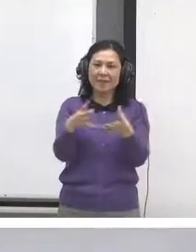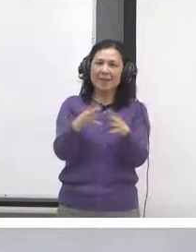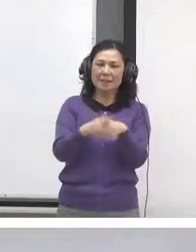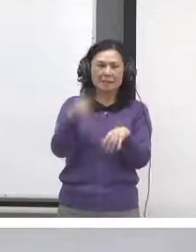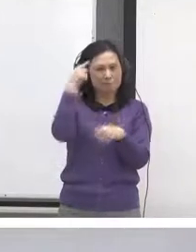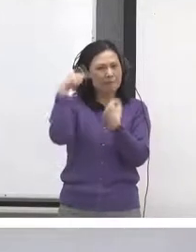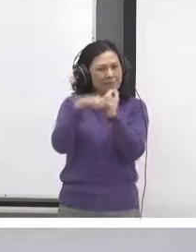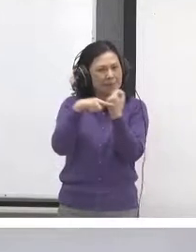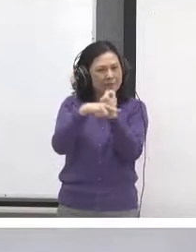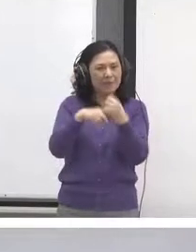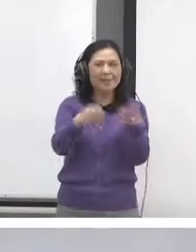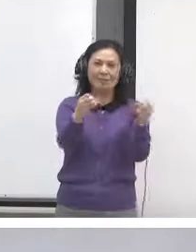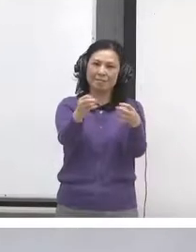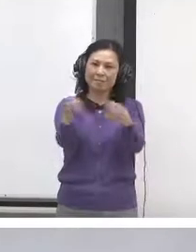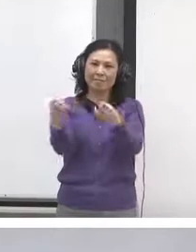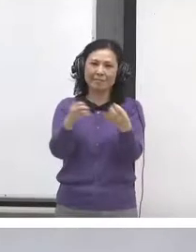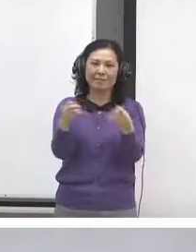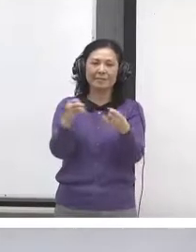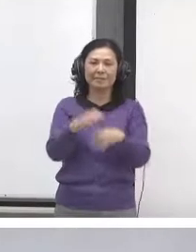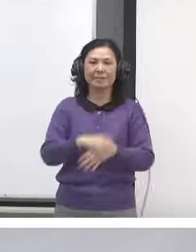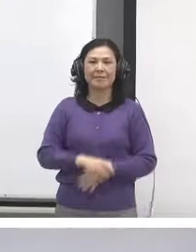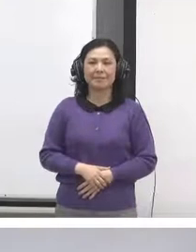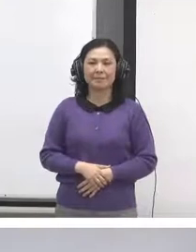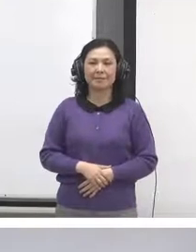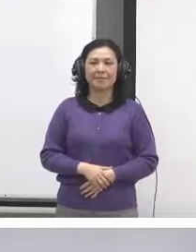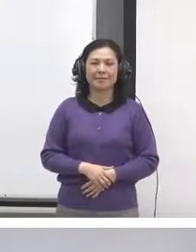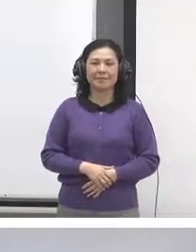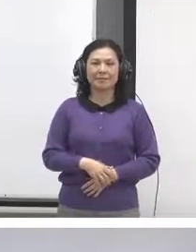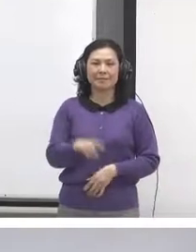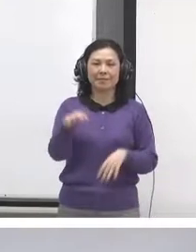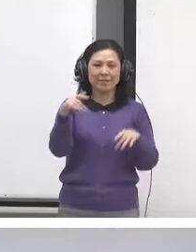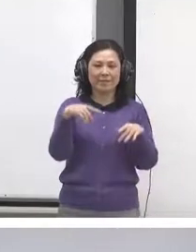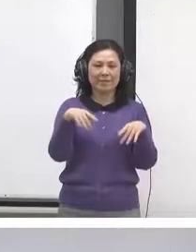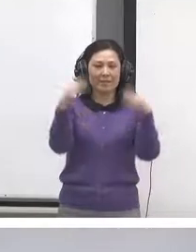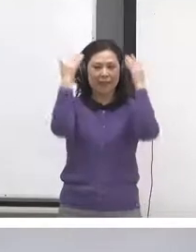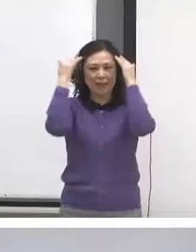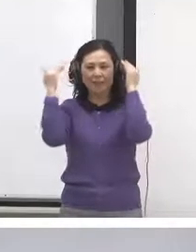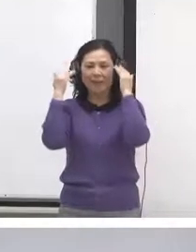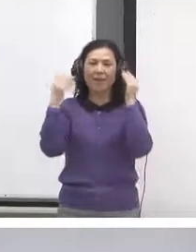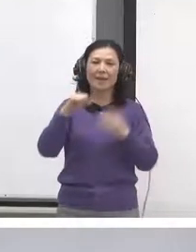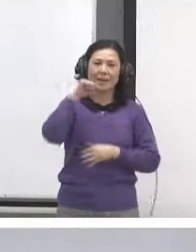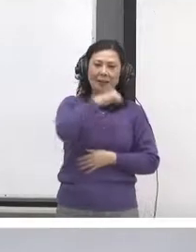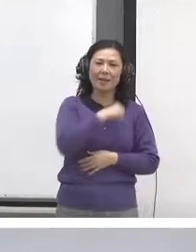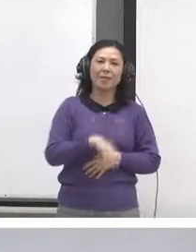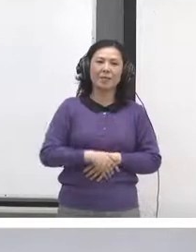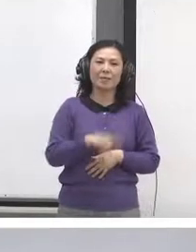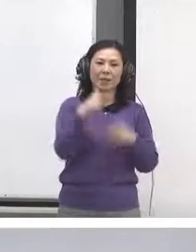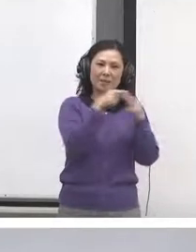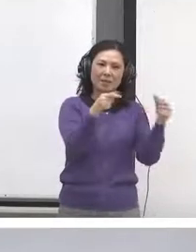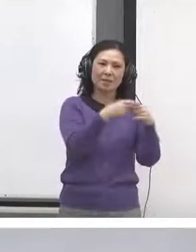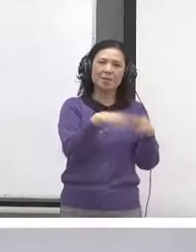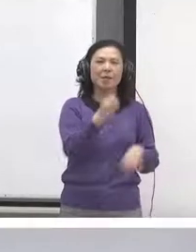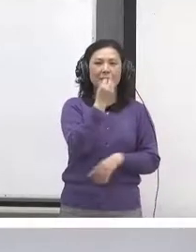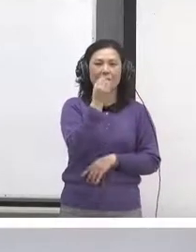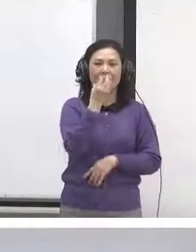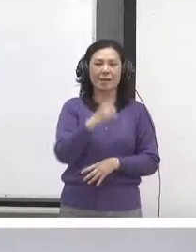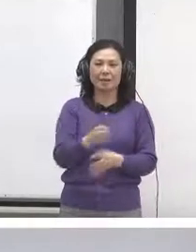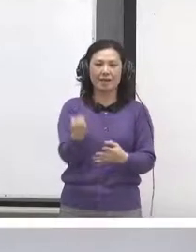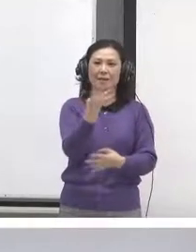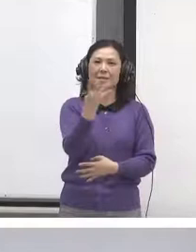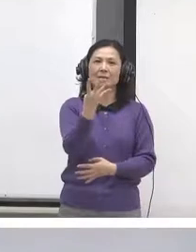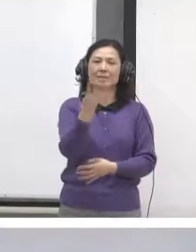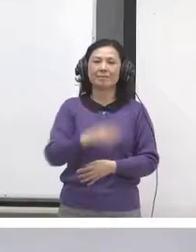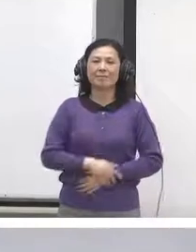from South Korea, Japan, Hong Kong, and Taiwan. And we are expecting more people from more